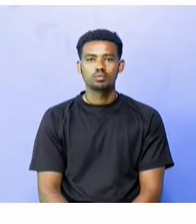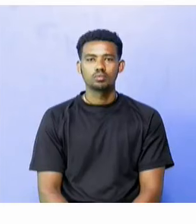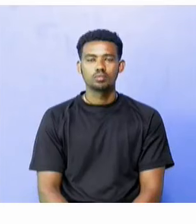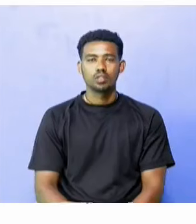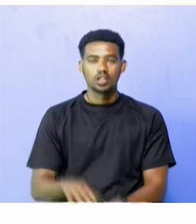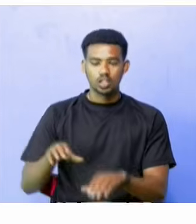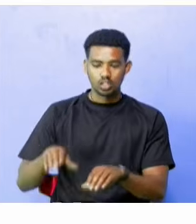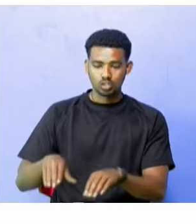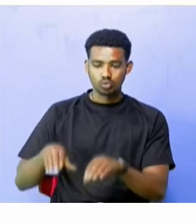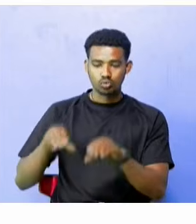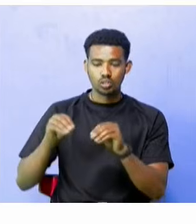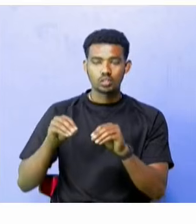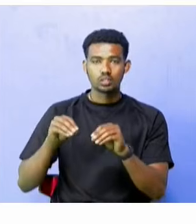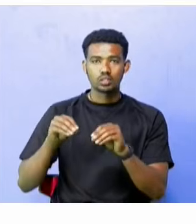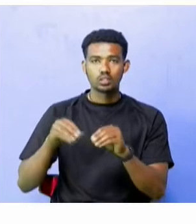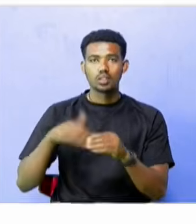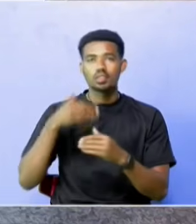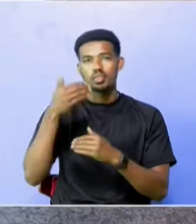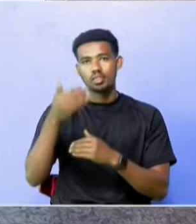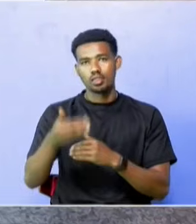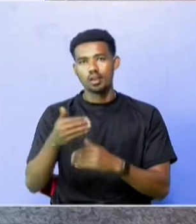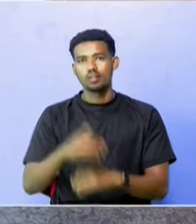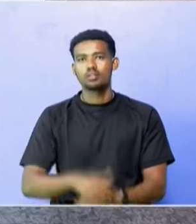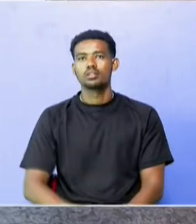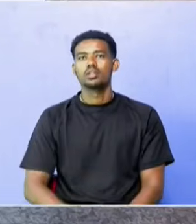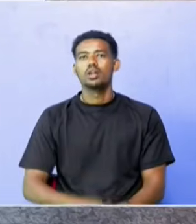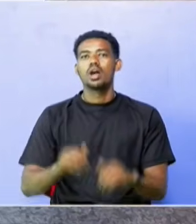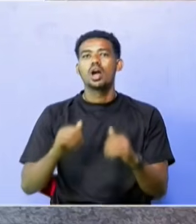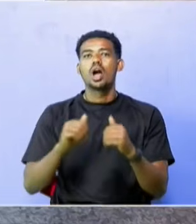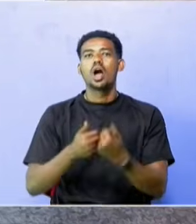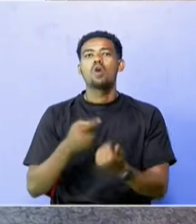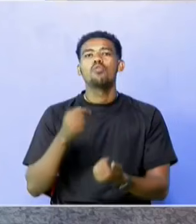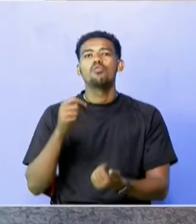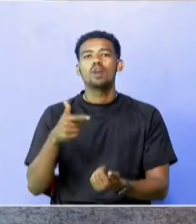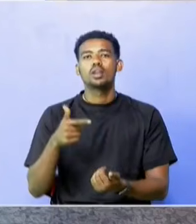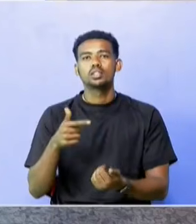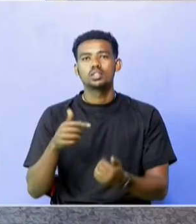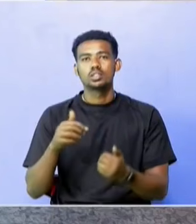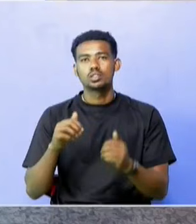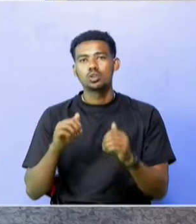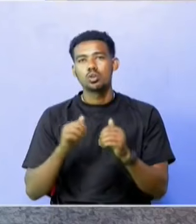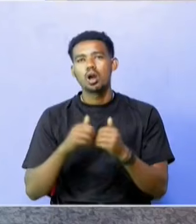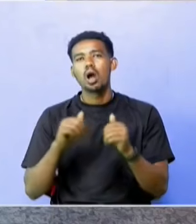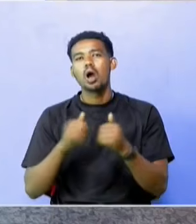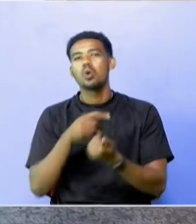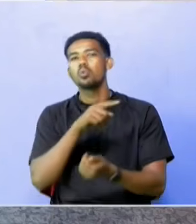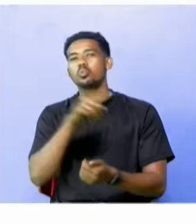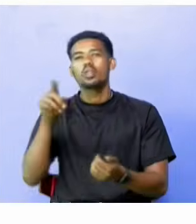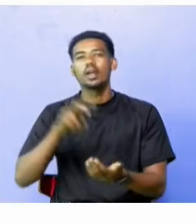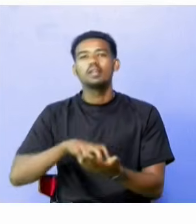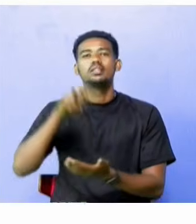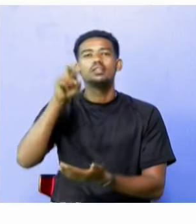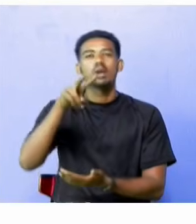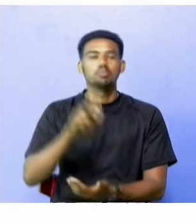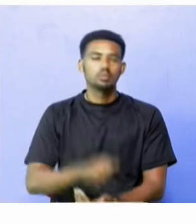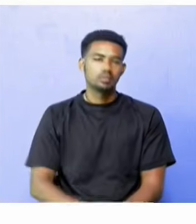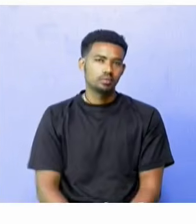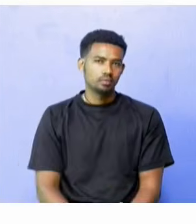Students. Then, how fast or how high they jump.